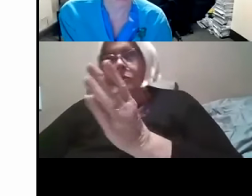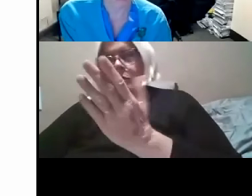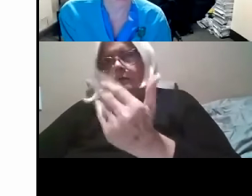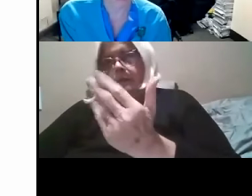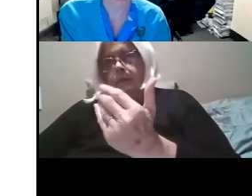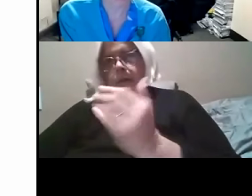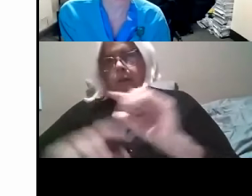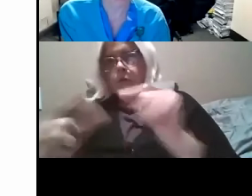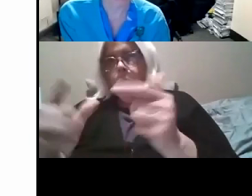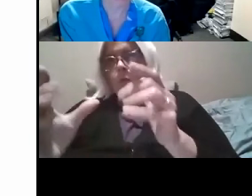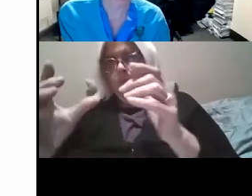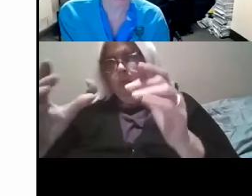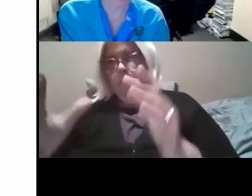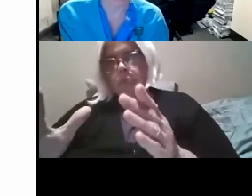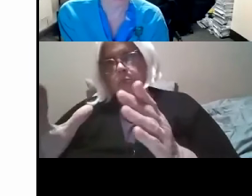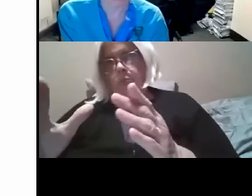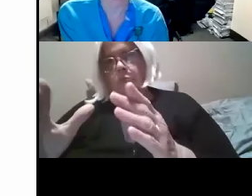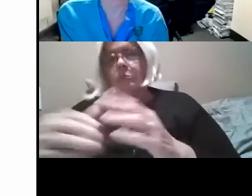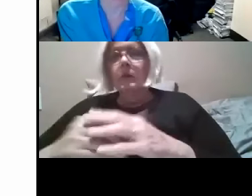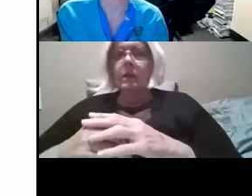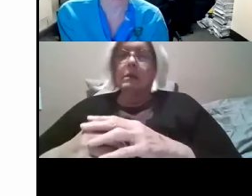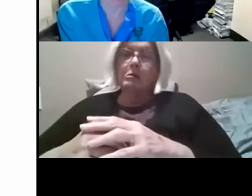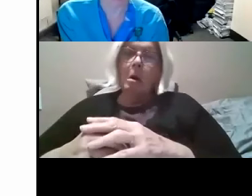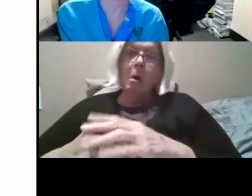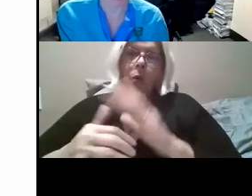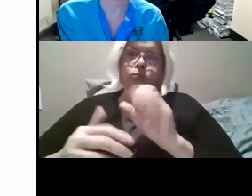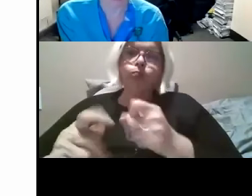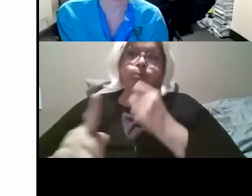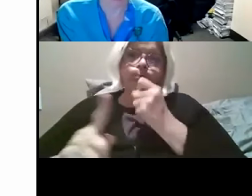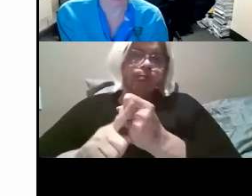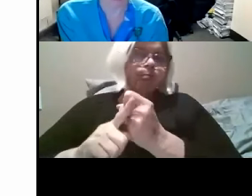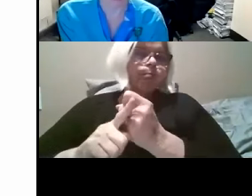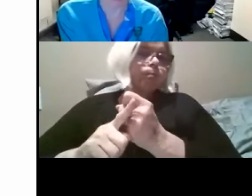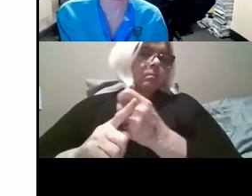So it was about 1 in 10,000, which is